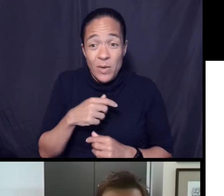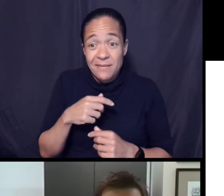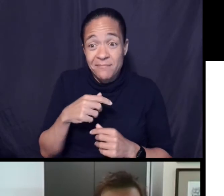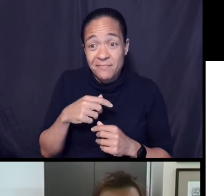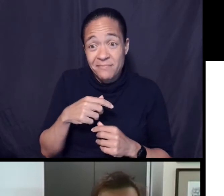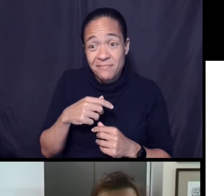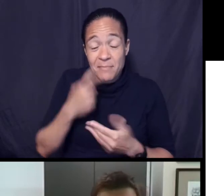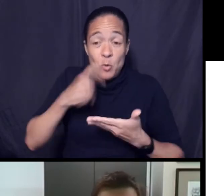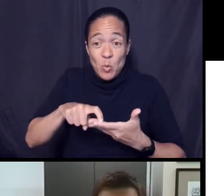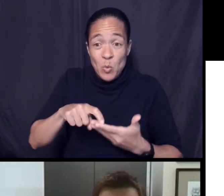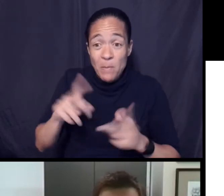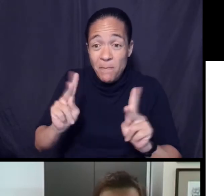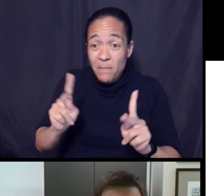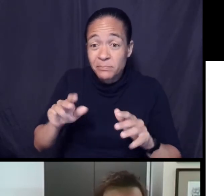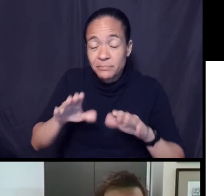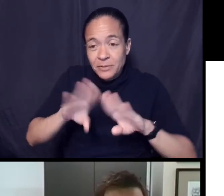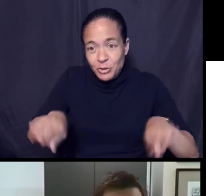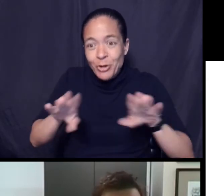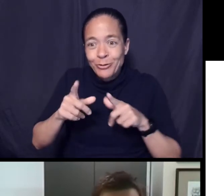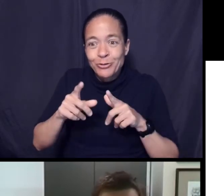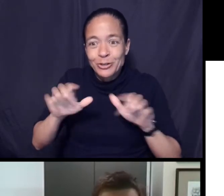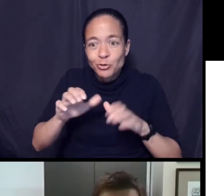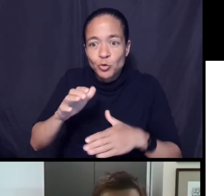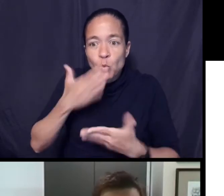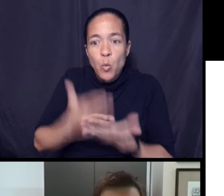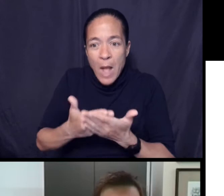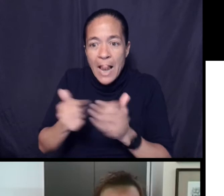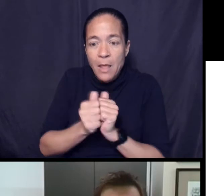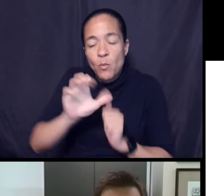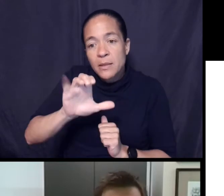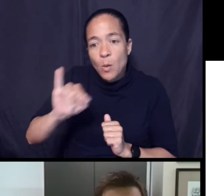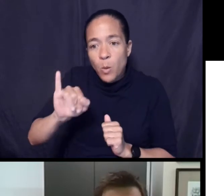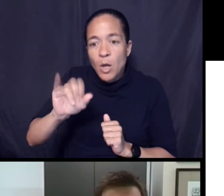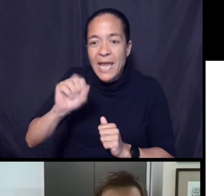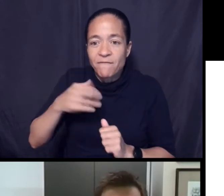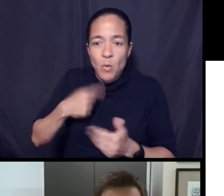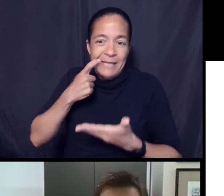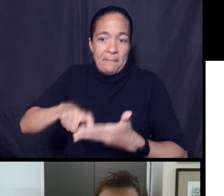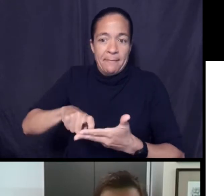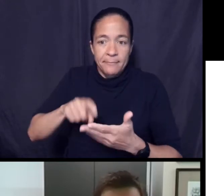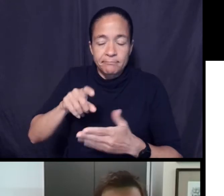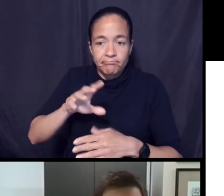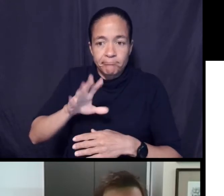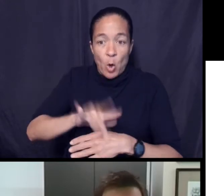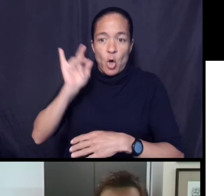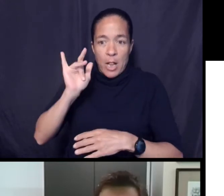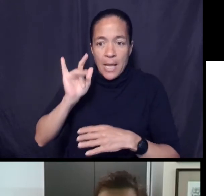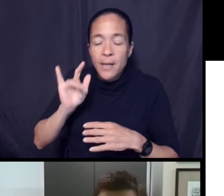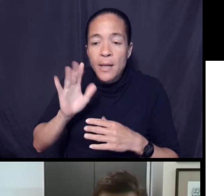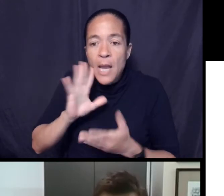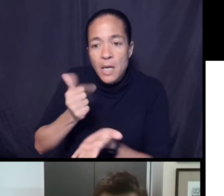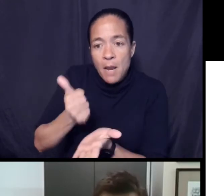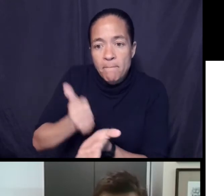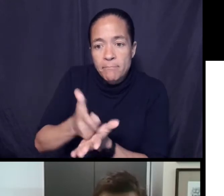CMV actually do very well with cochlear implants if we can identify them early and track them along